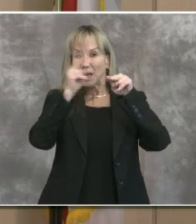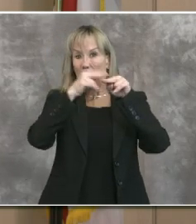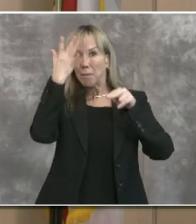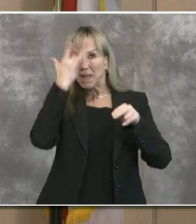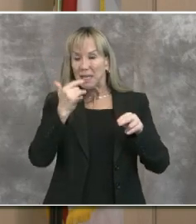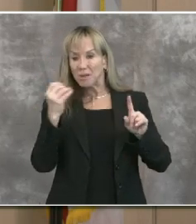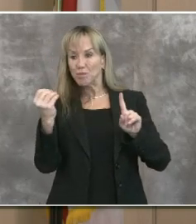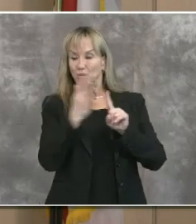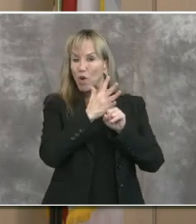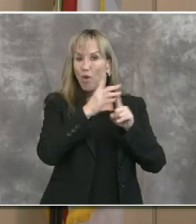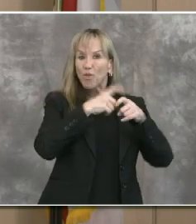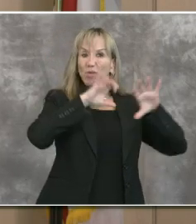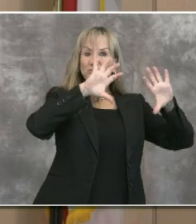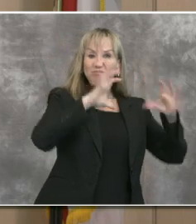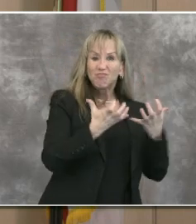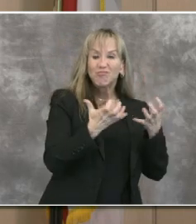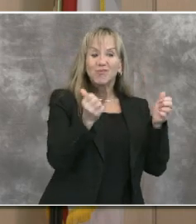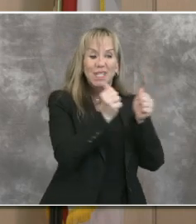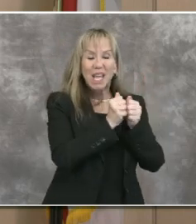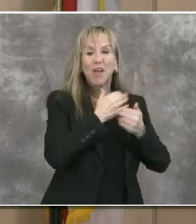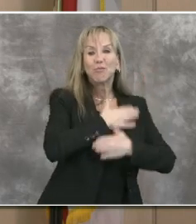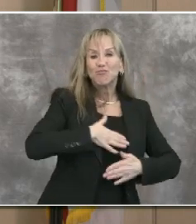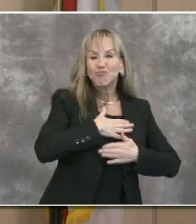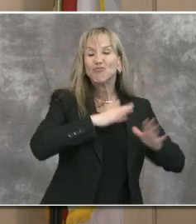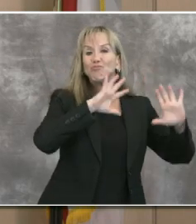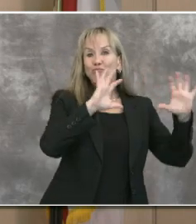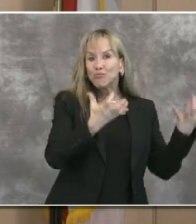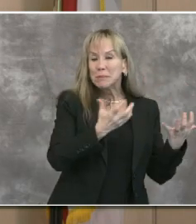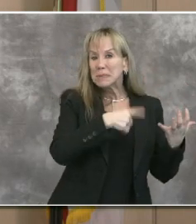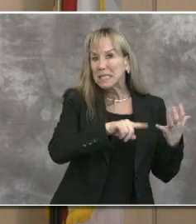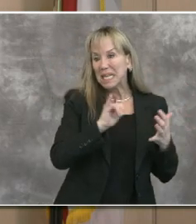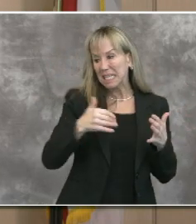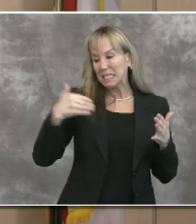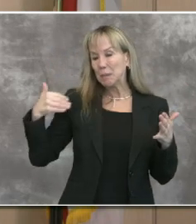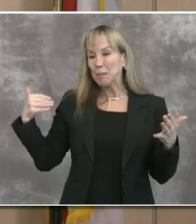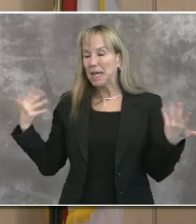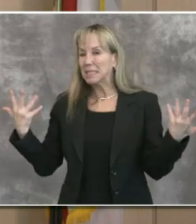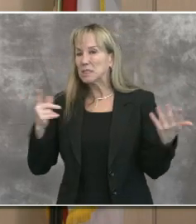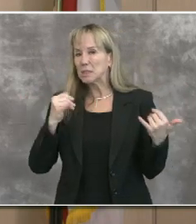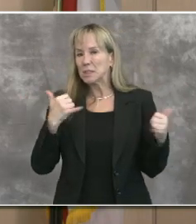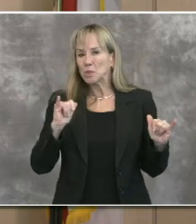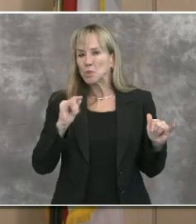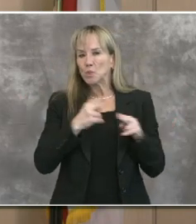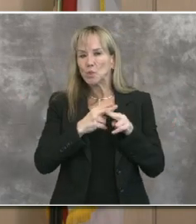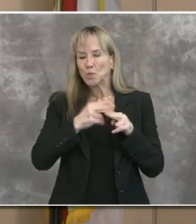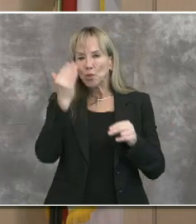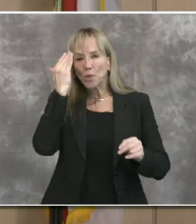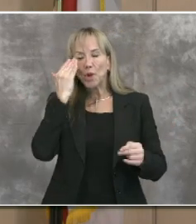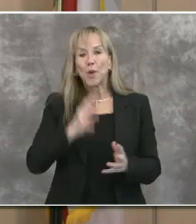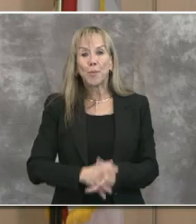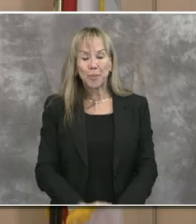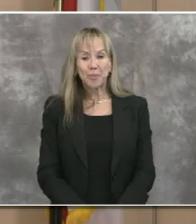result of exposure, any group gatherings that have occurred in the past week.